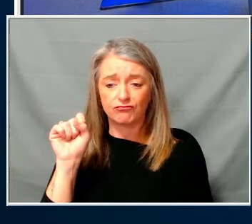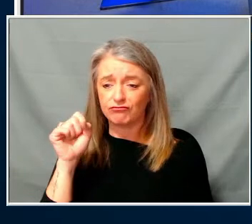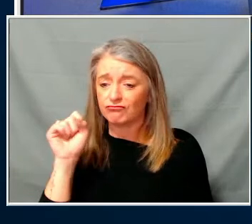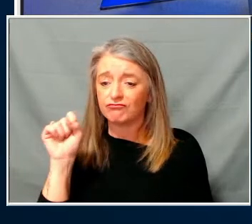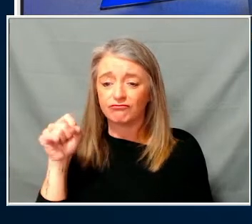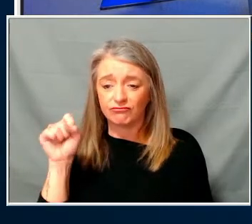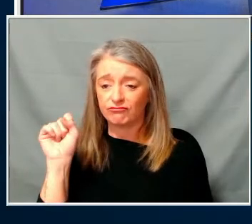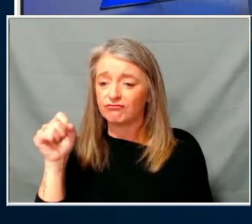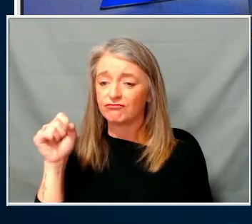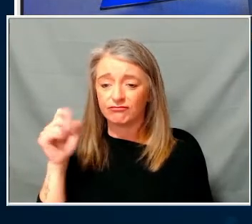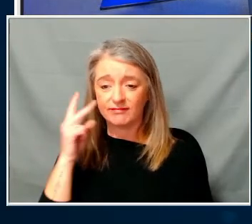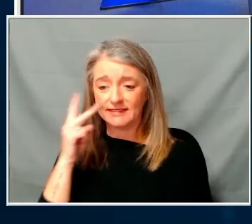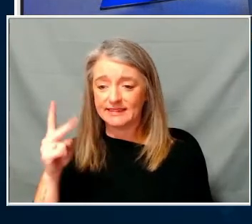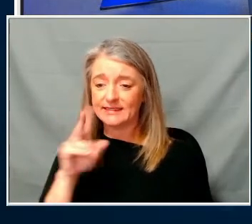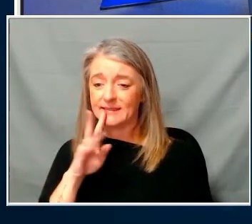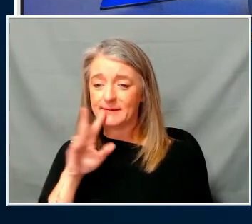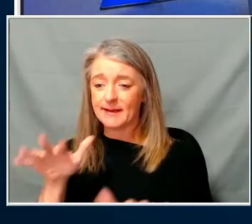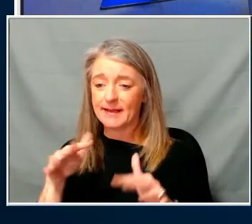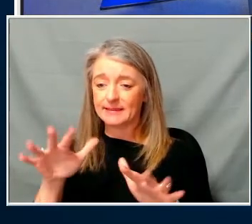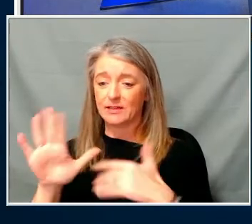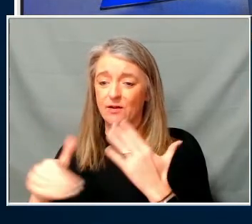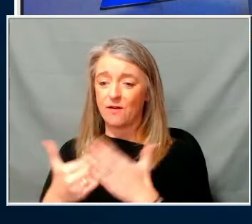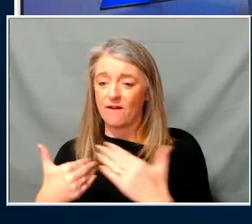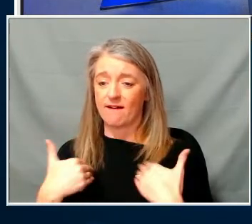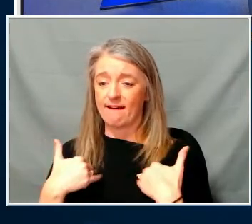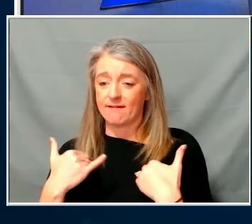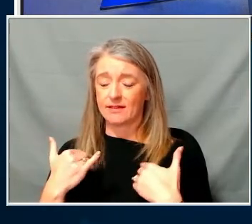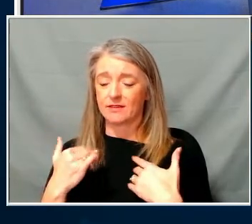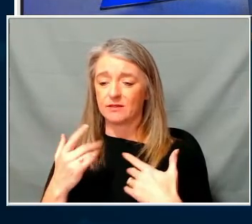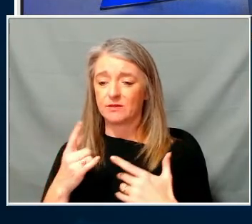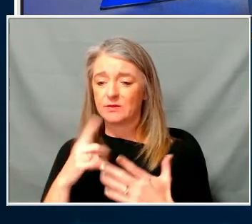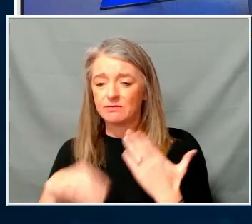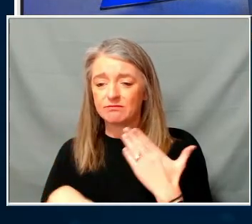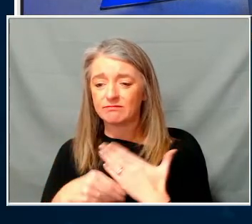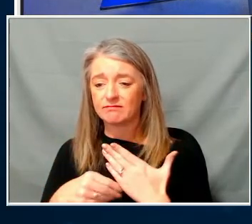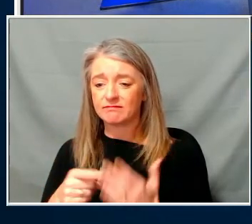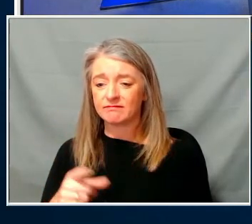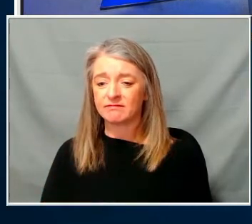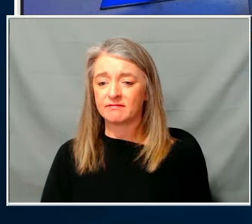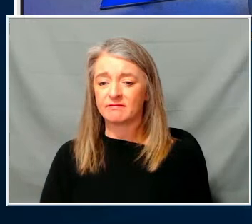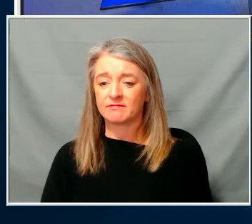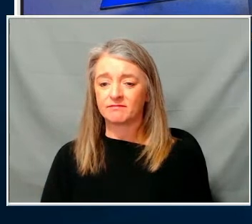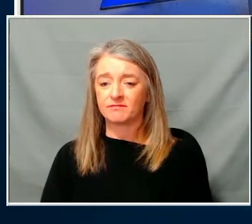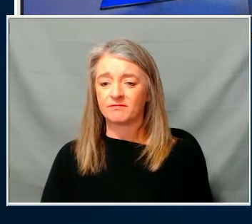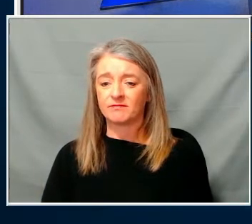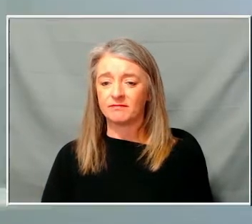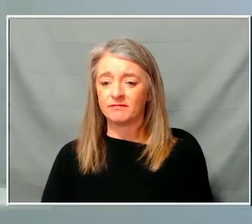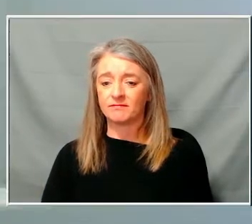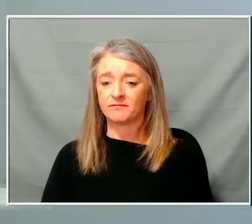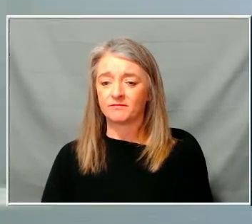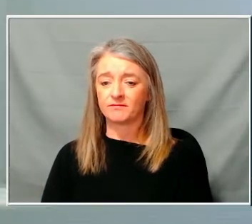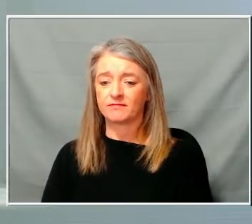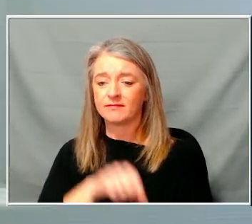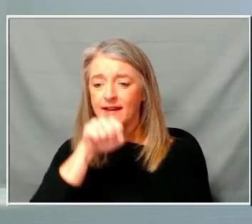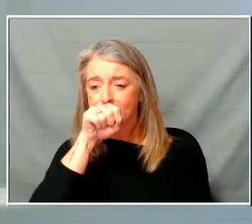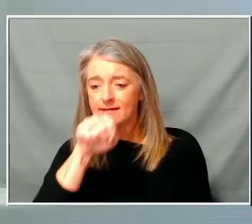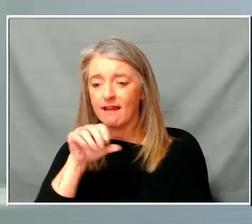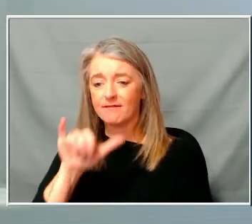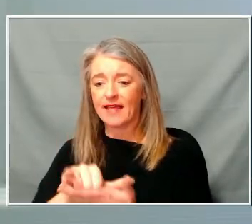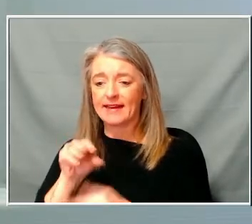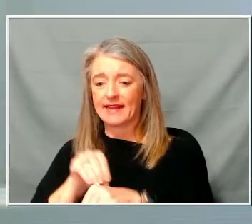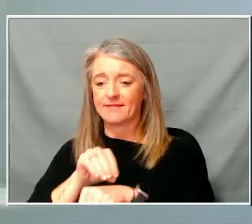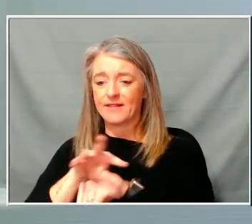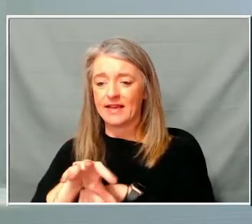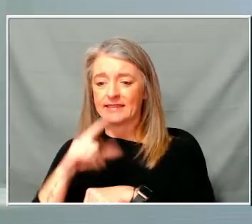when he was talking about anxiety, and we all have it and all of those factors. What can you add to that? No, I love the advice because,